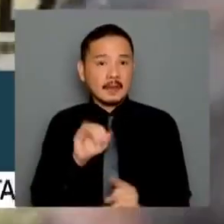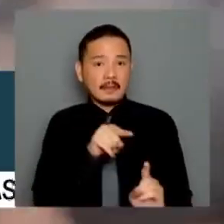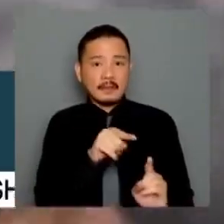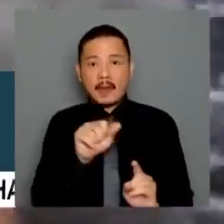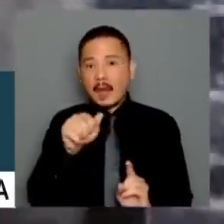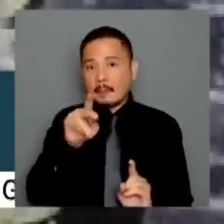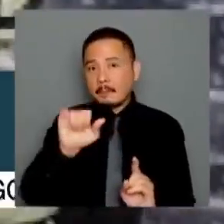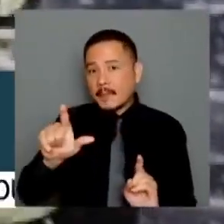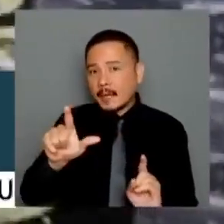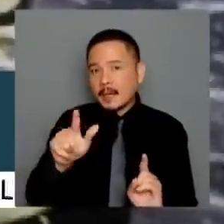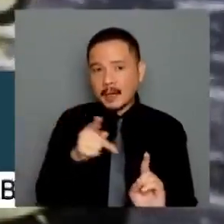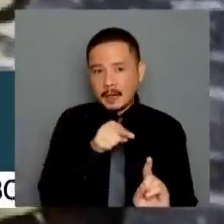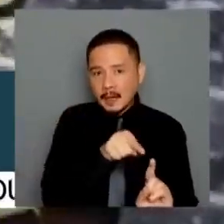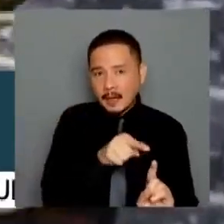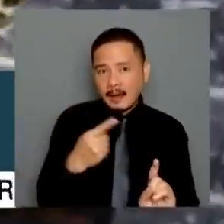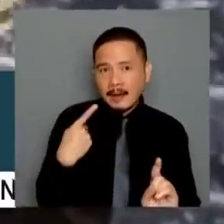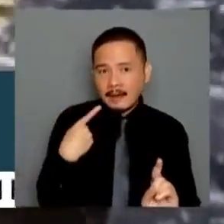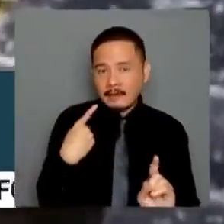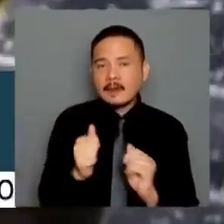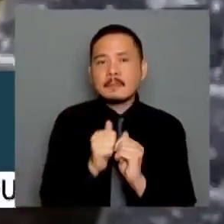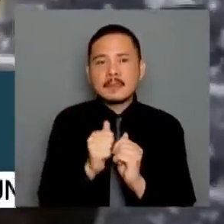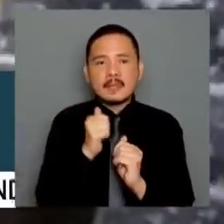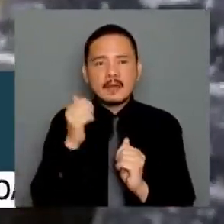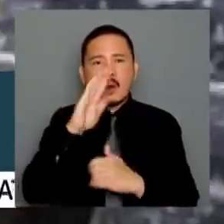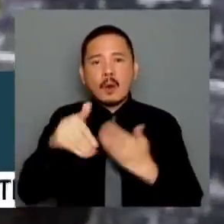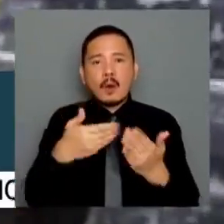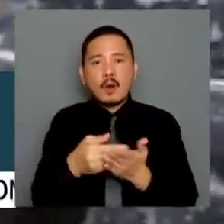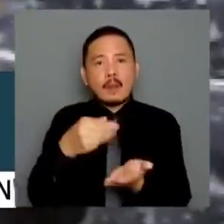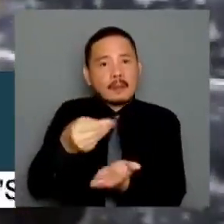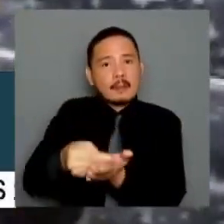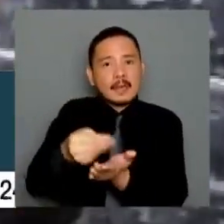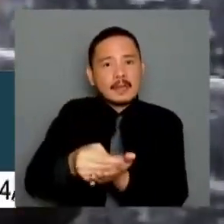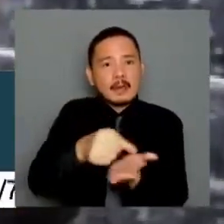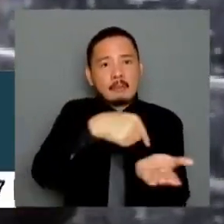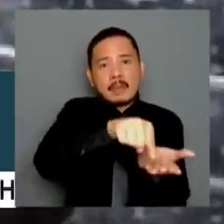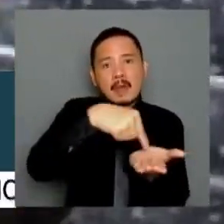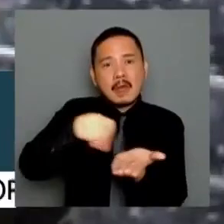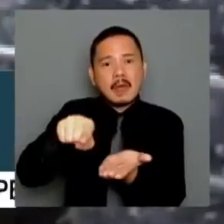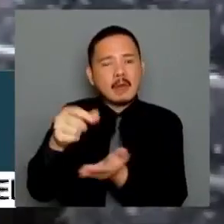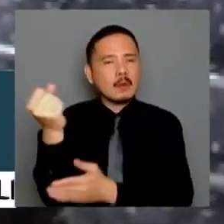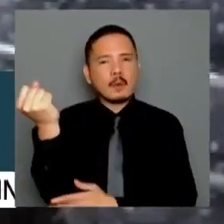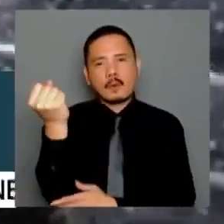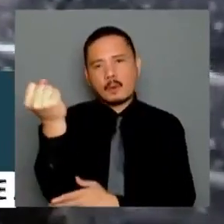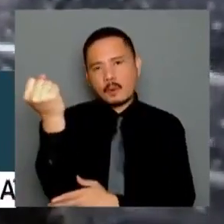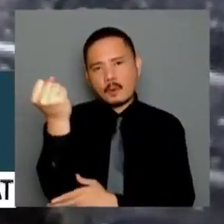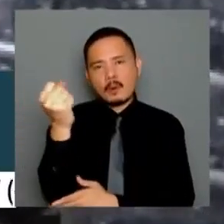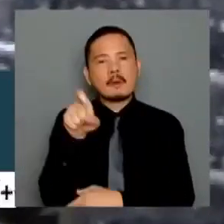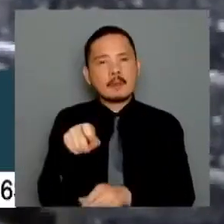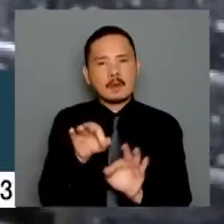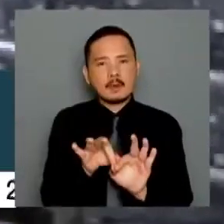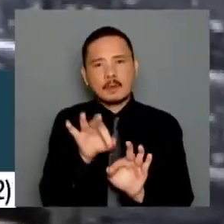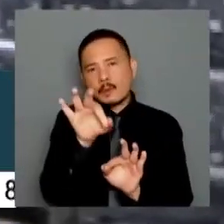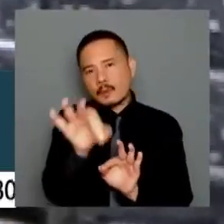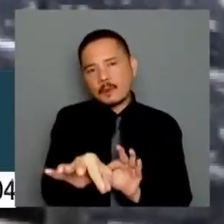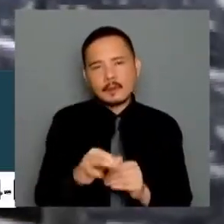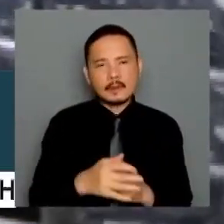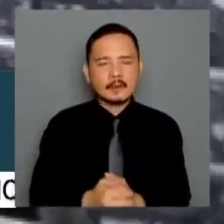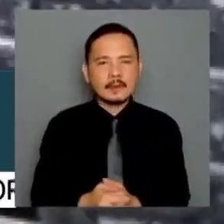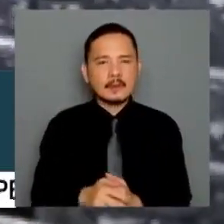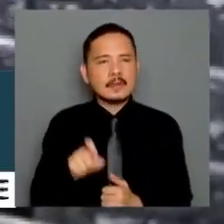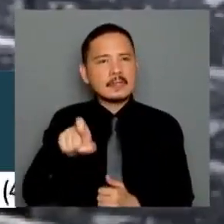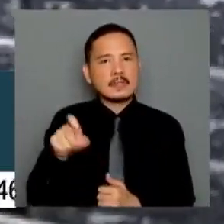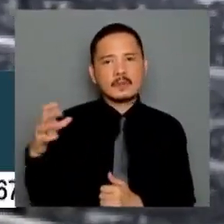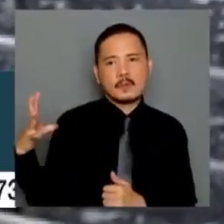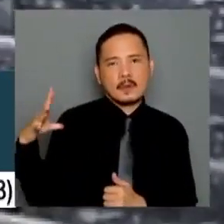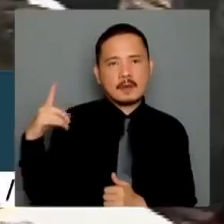the civil damages cannot be awarded by the regional trial court. We have to wait for the